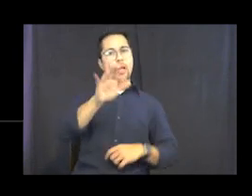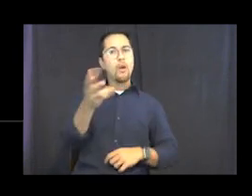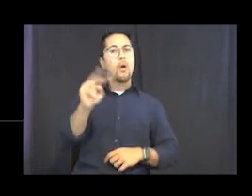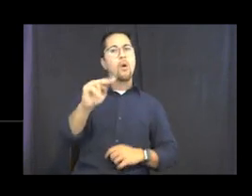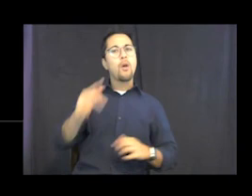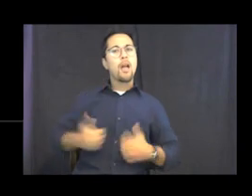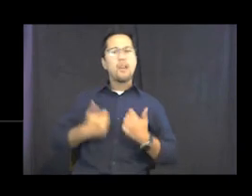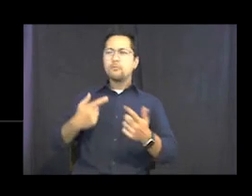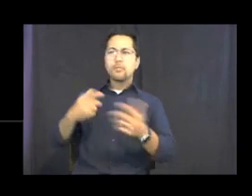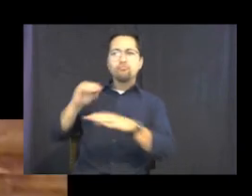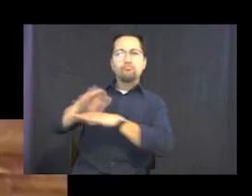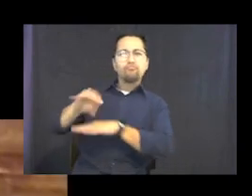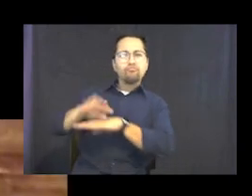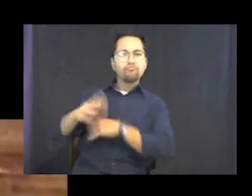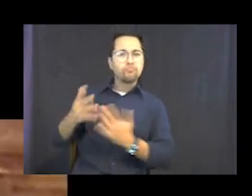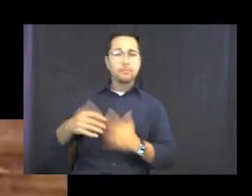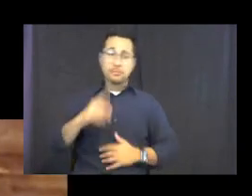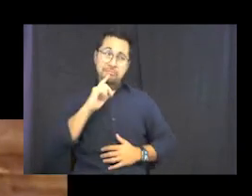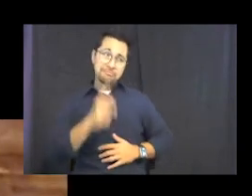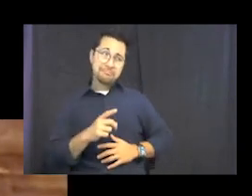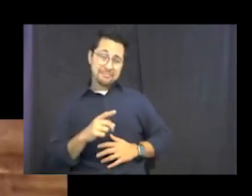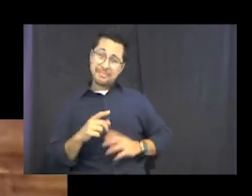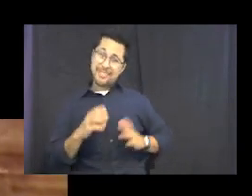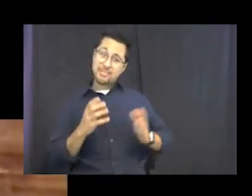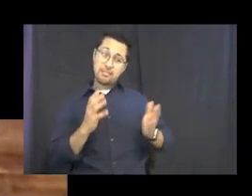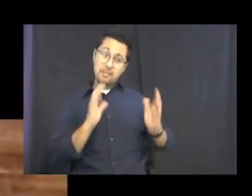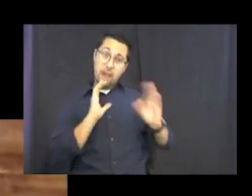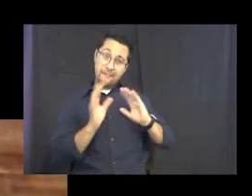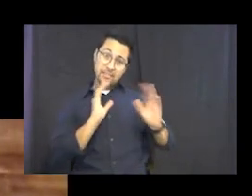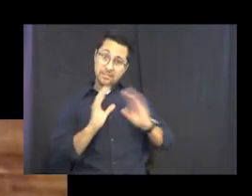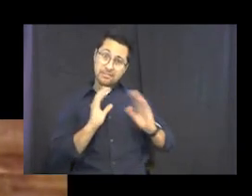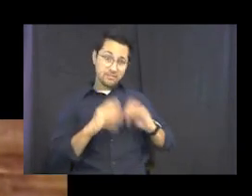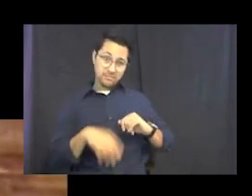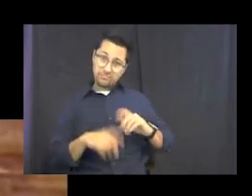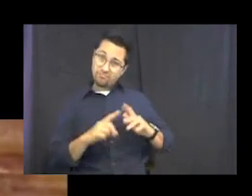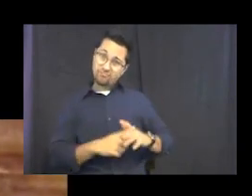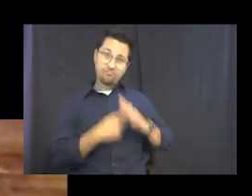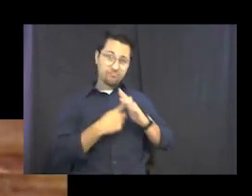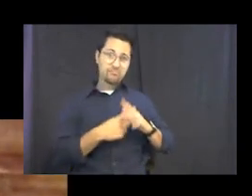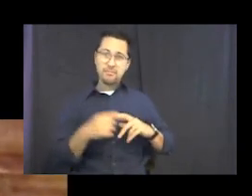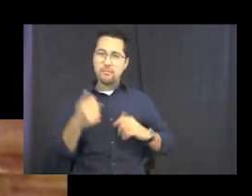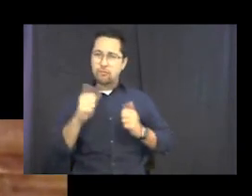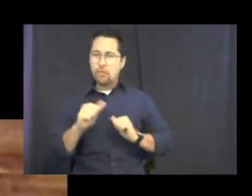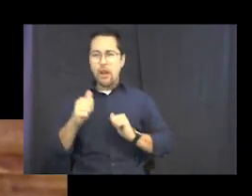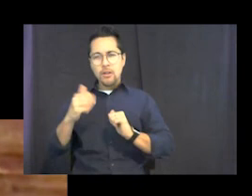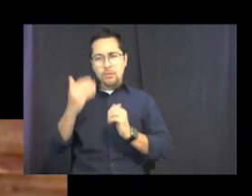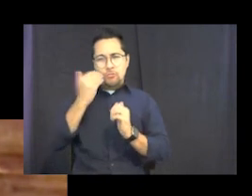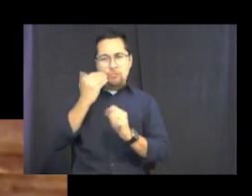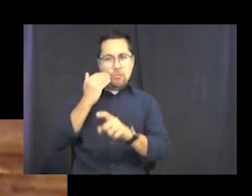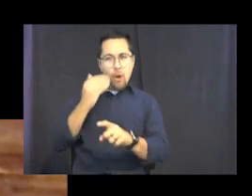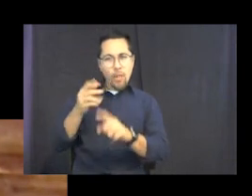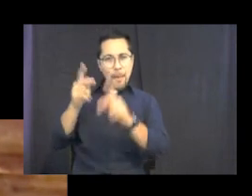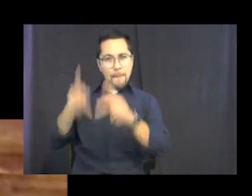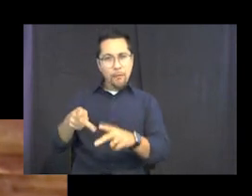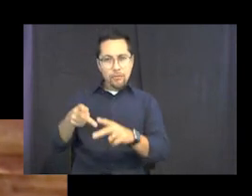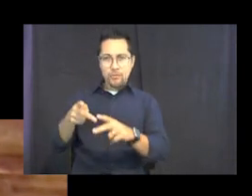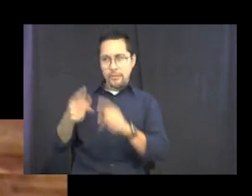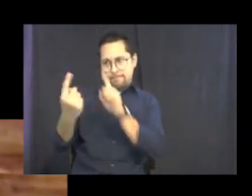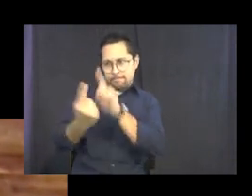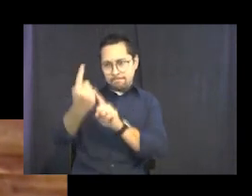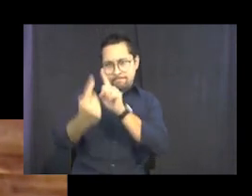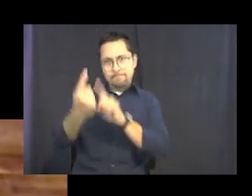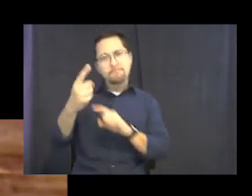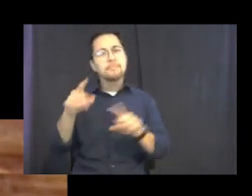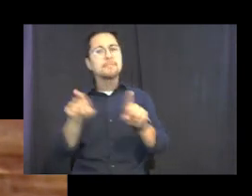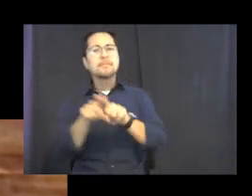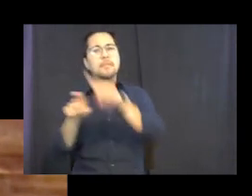lives? It's basically about having that conversation and getting to know your individual one-on-one. I mean, just